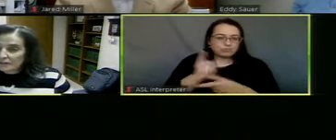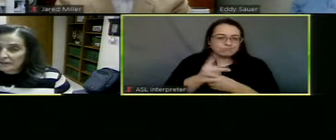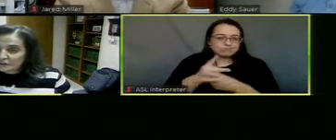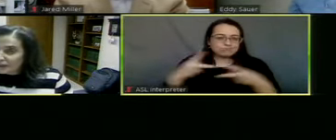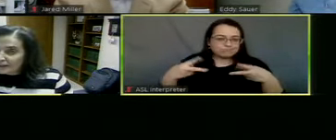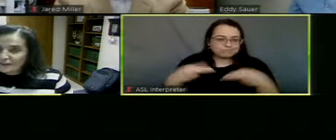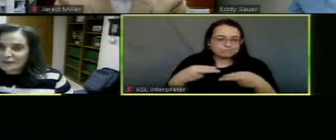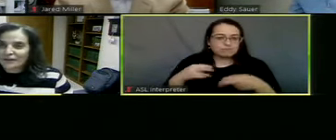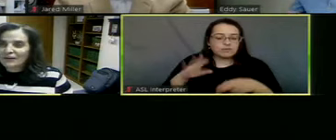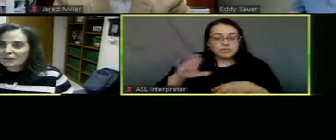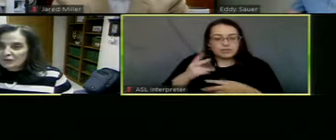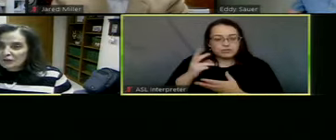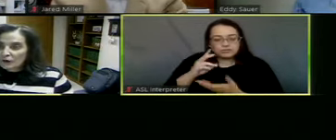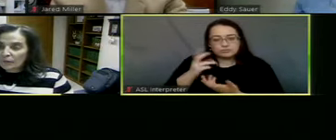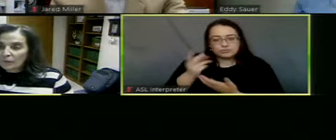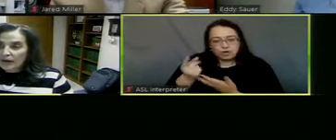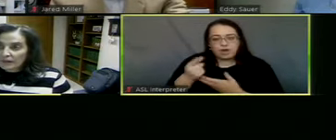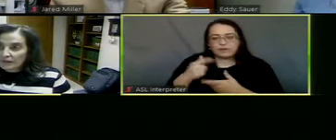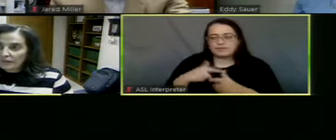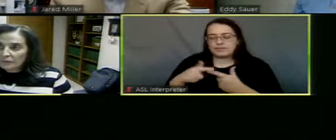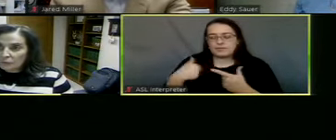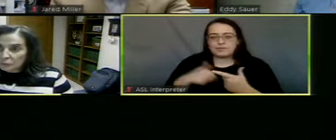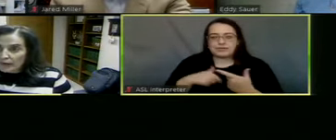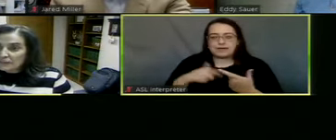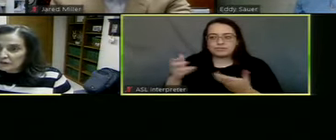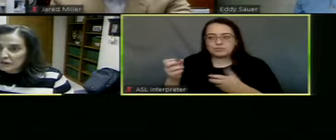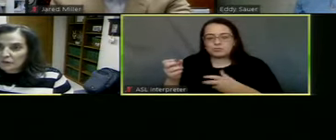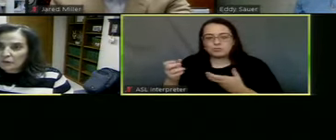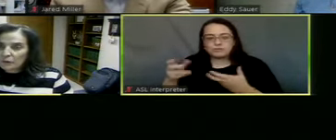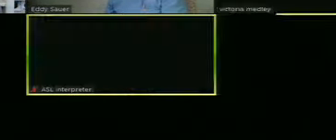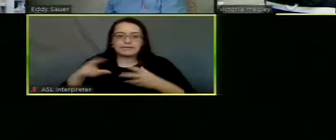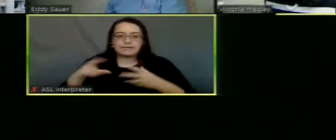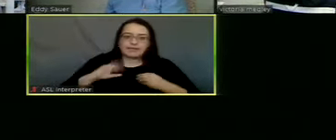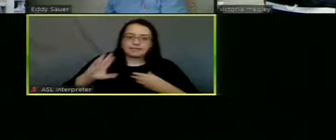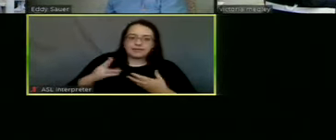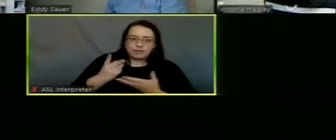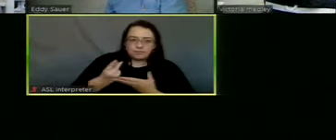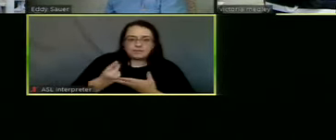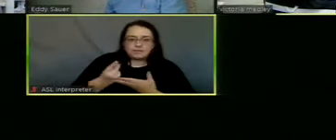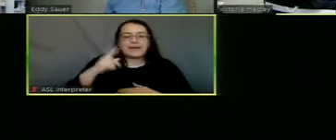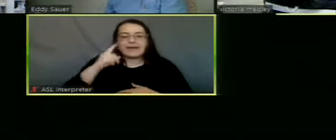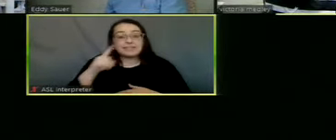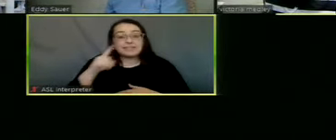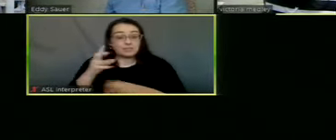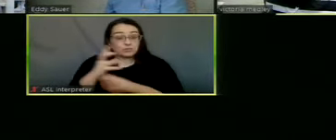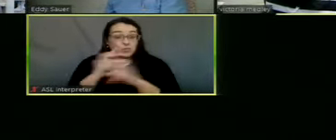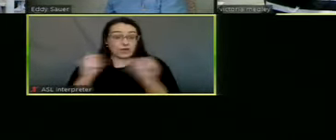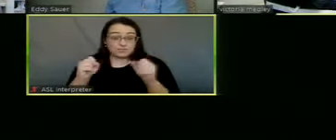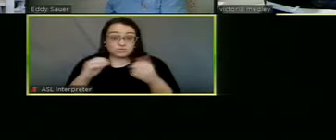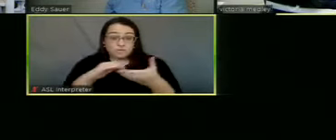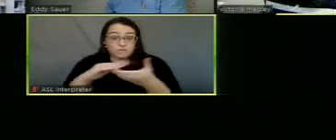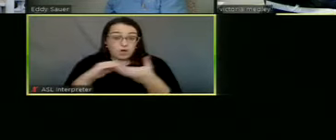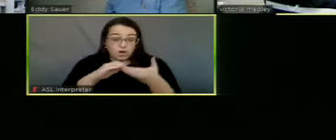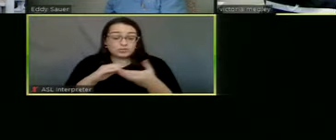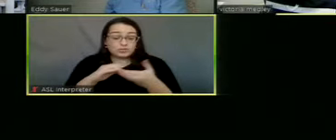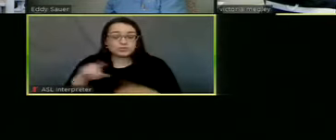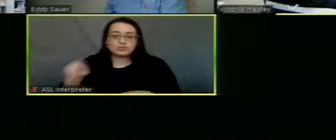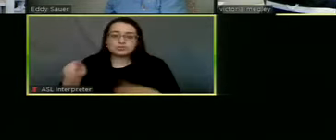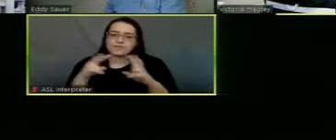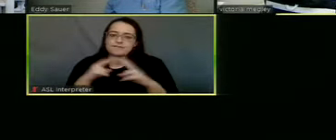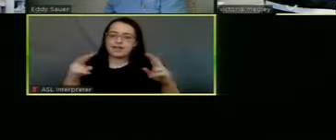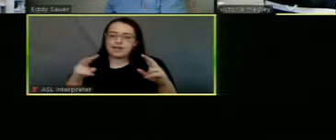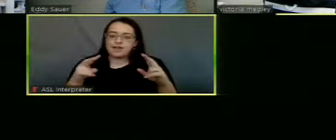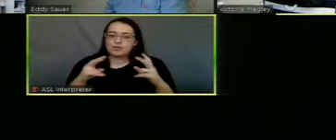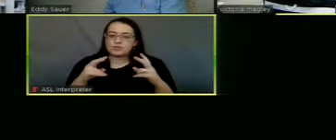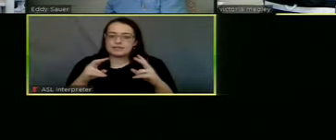into the shelter. So I think the rescue, um, partners that we had were really